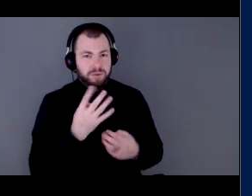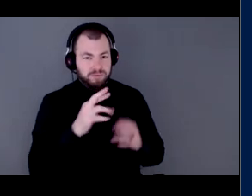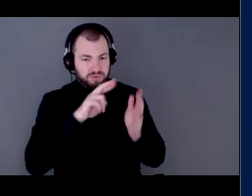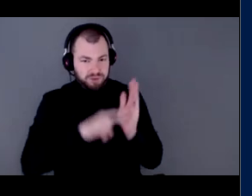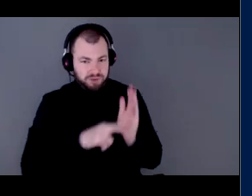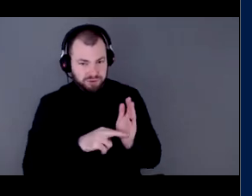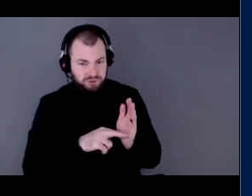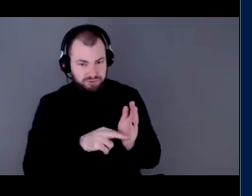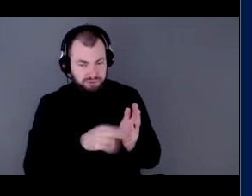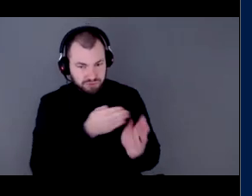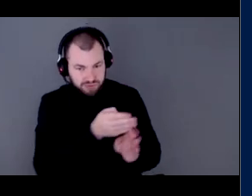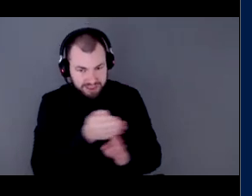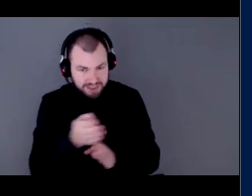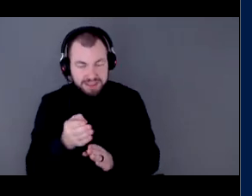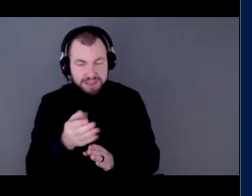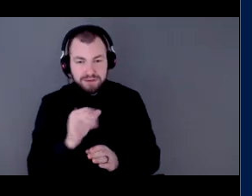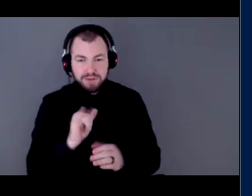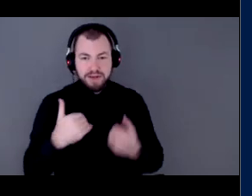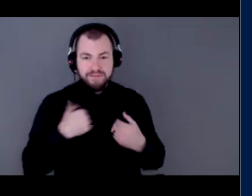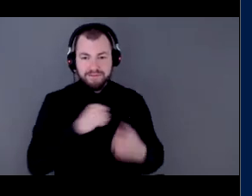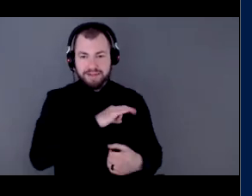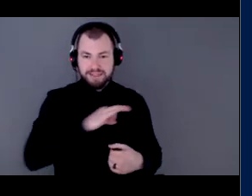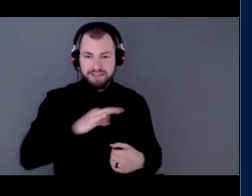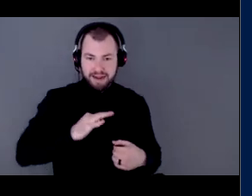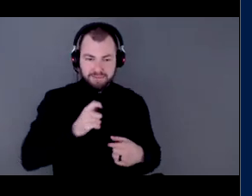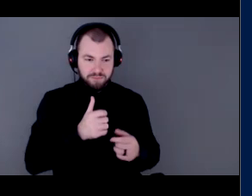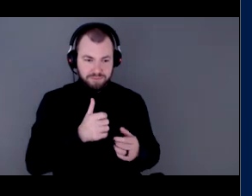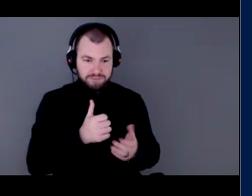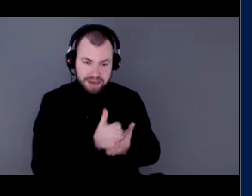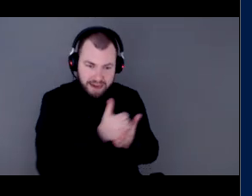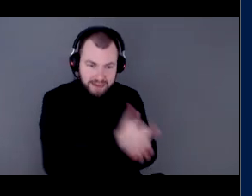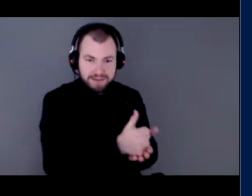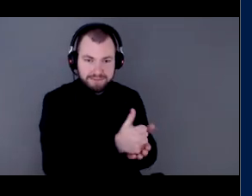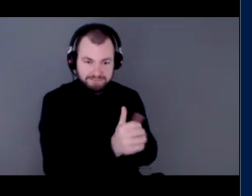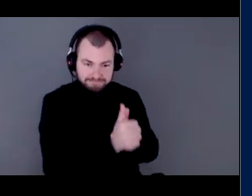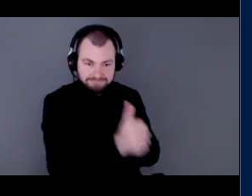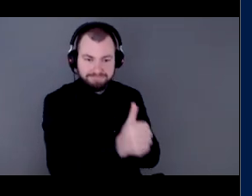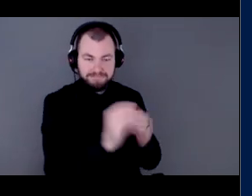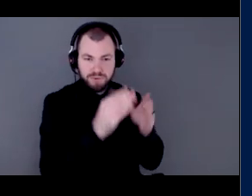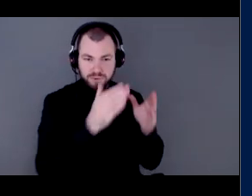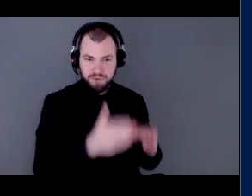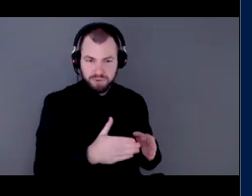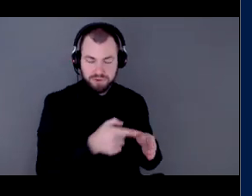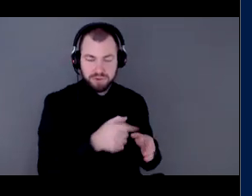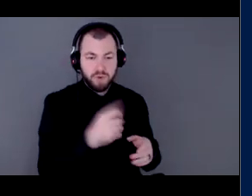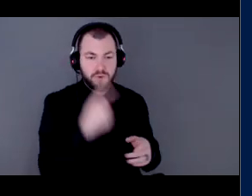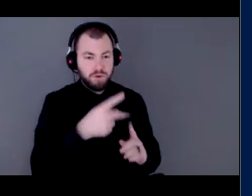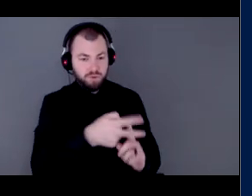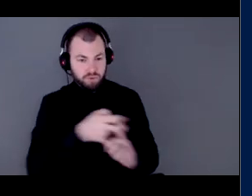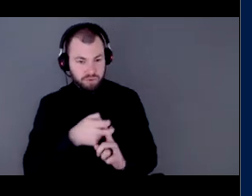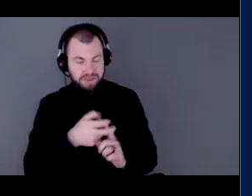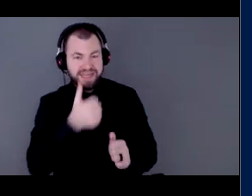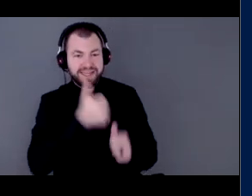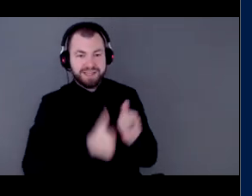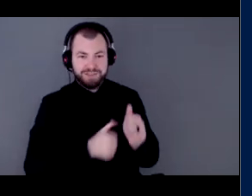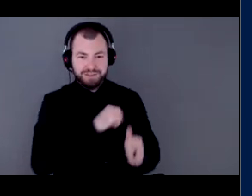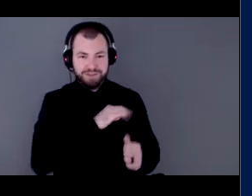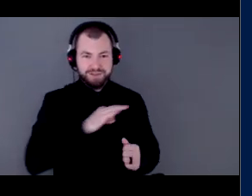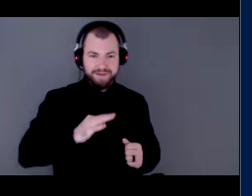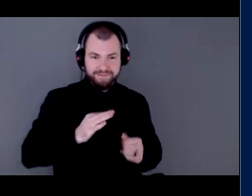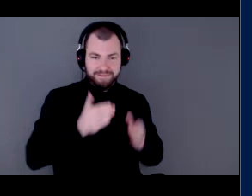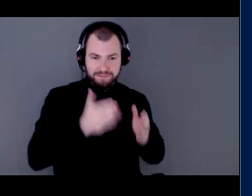faculty members also who are guiding the students in each track. So when it comes to the recruitment, it was each faculty member who did the interview and